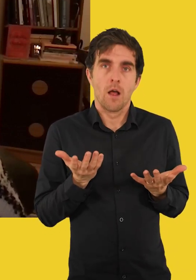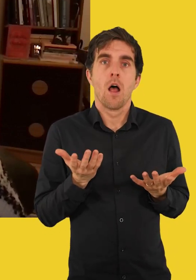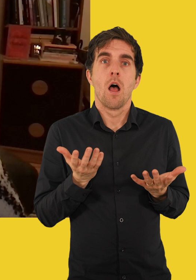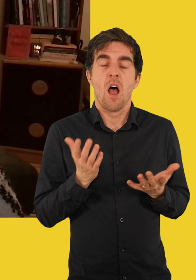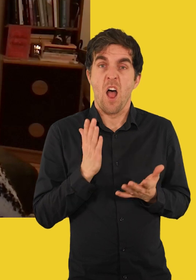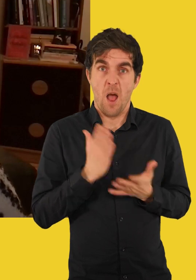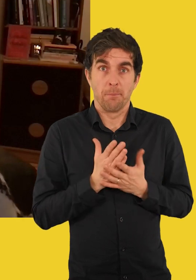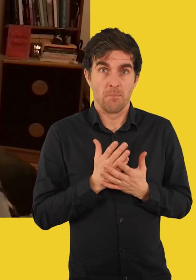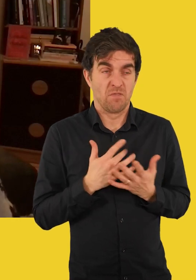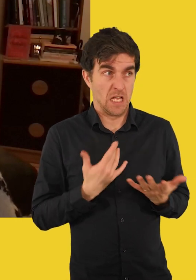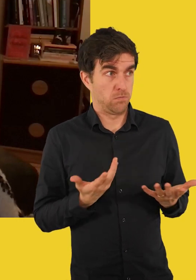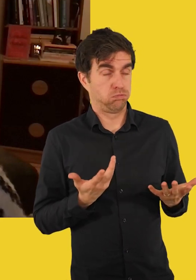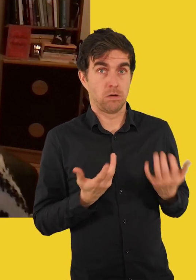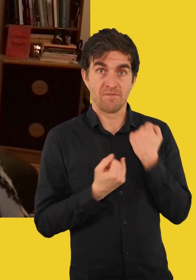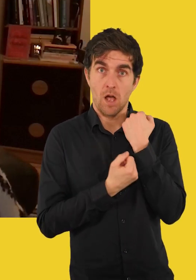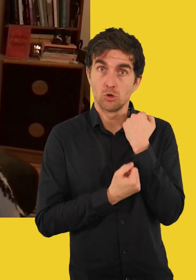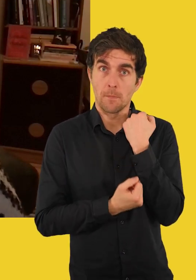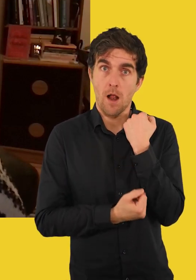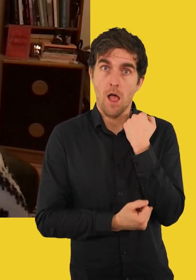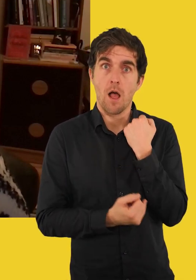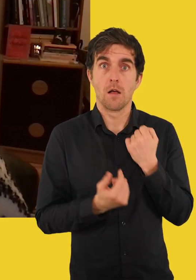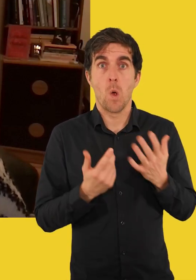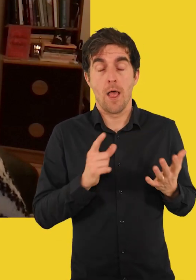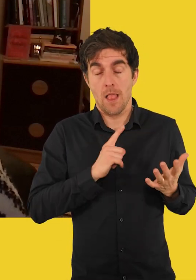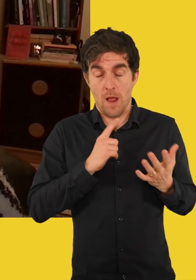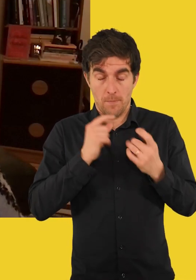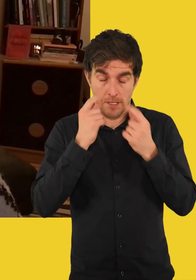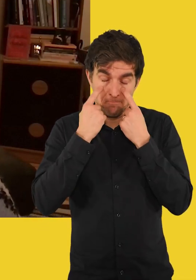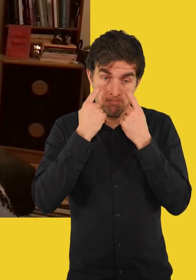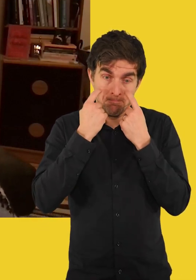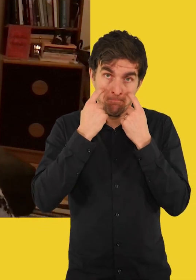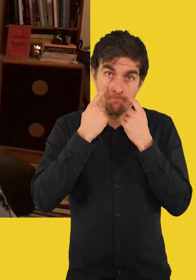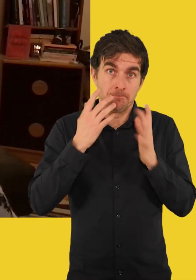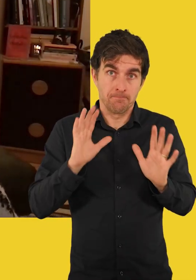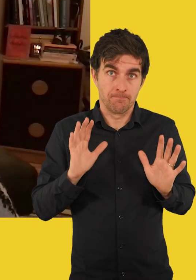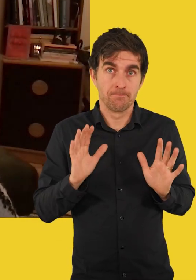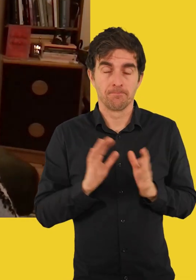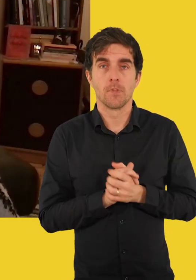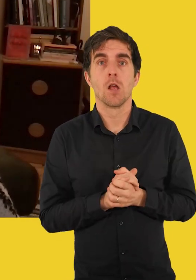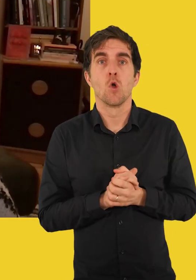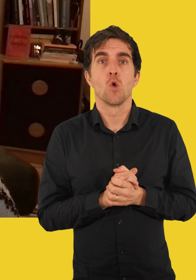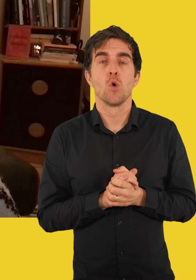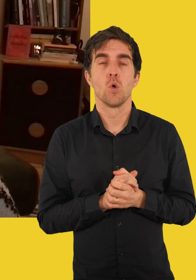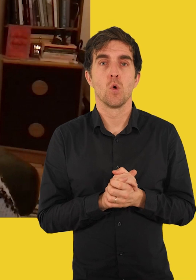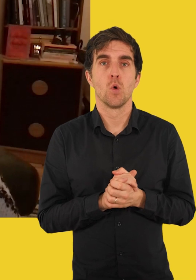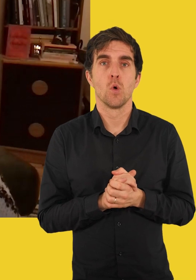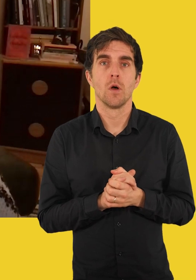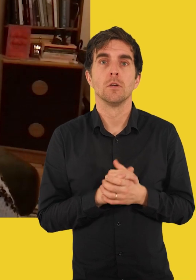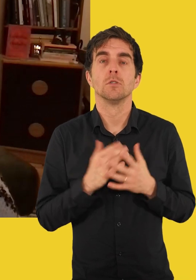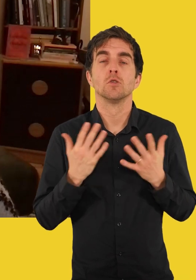And of course that makes you vulnerable, which is why, I'm crying a little bit. But I